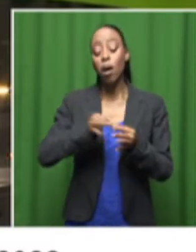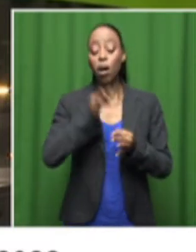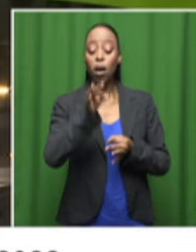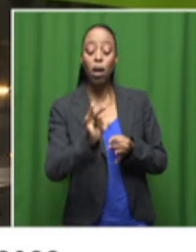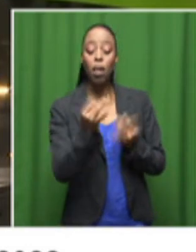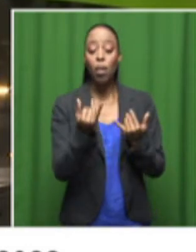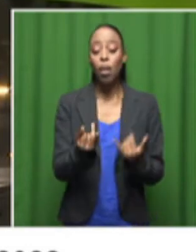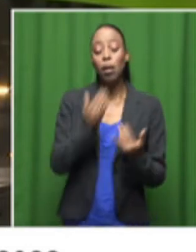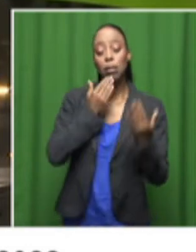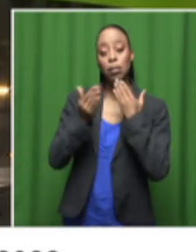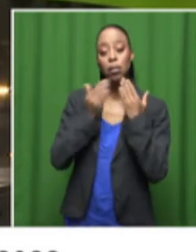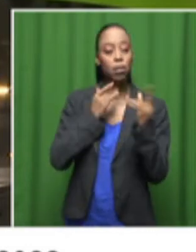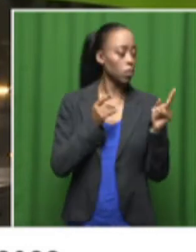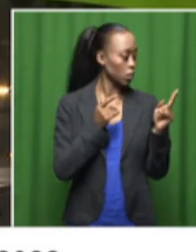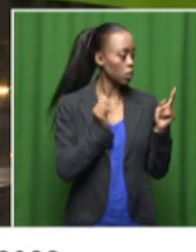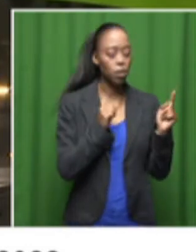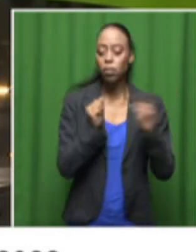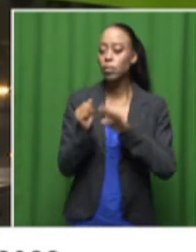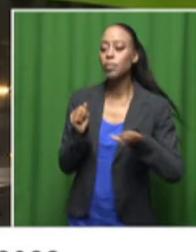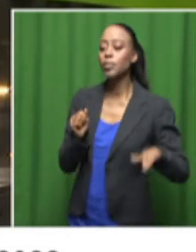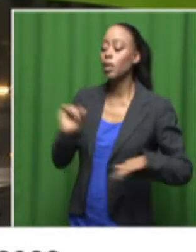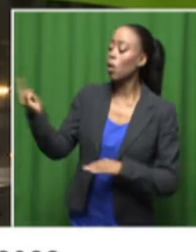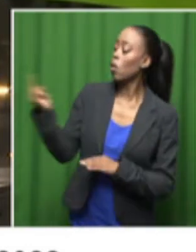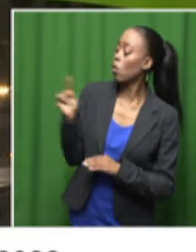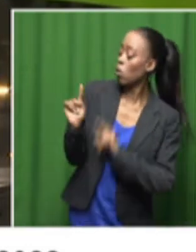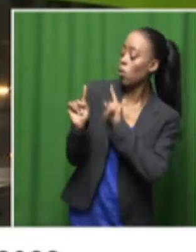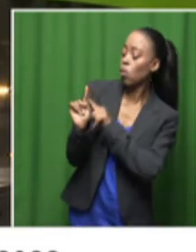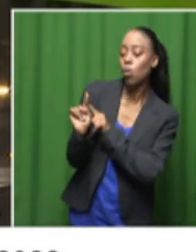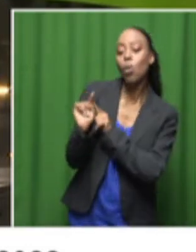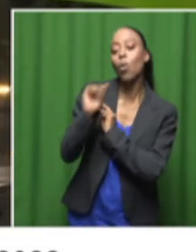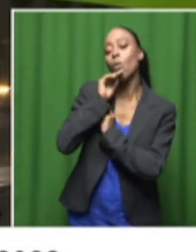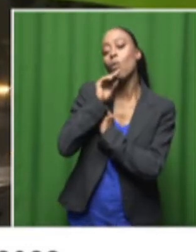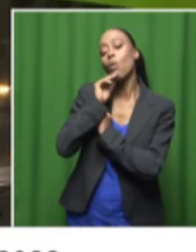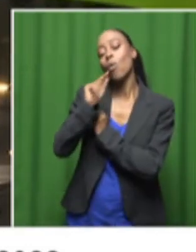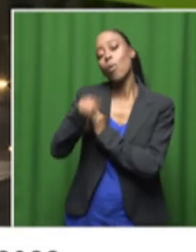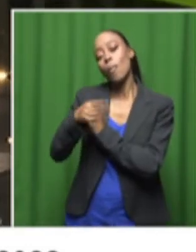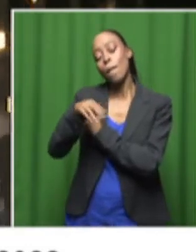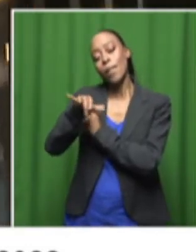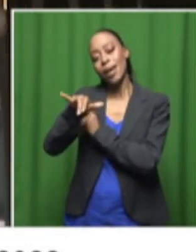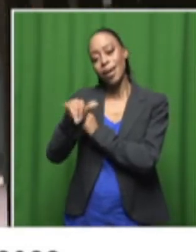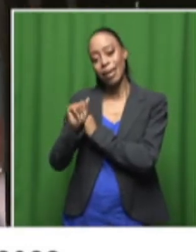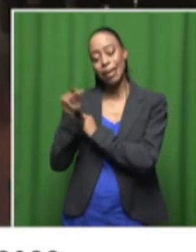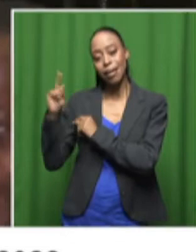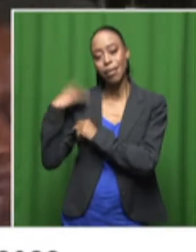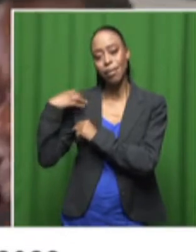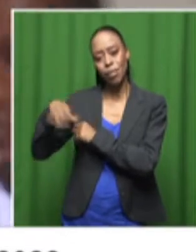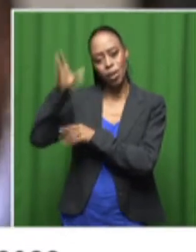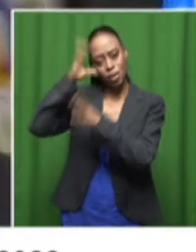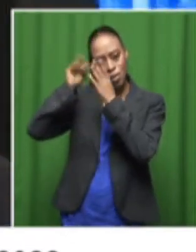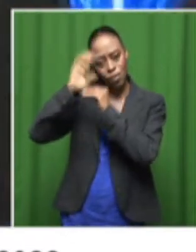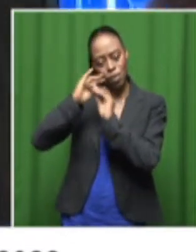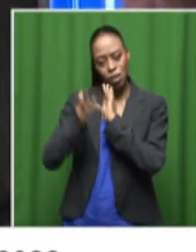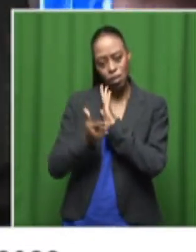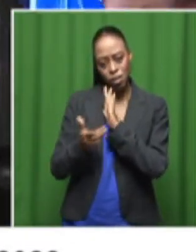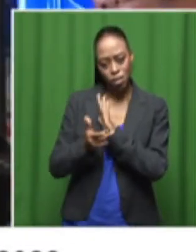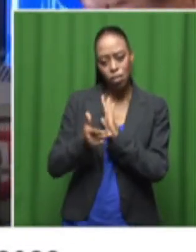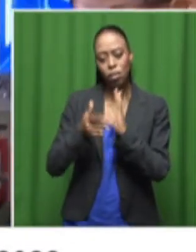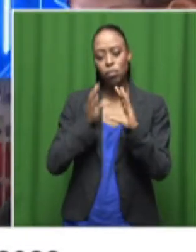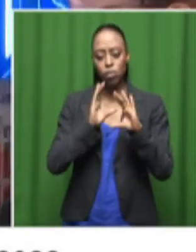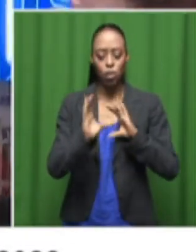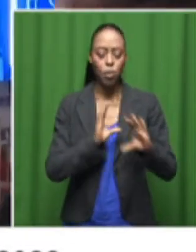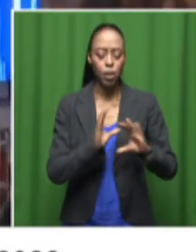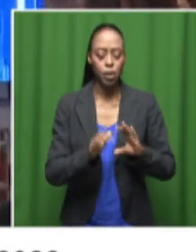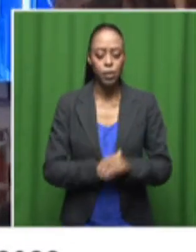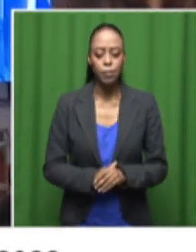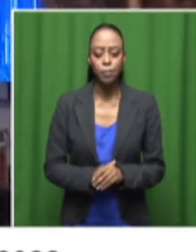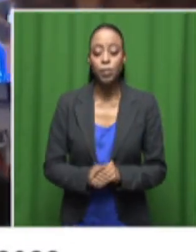to, thank you so much, Dr. Vuma, I am going to bring in now Mr. Peya Mushelenga, who is the Minister of Information and Communication